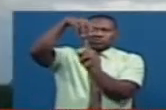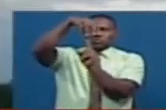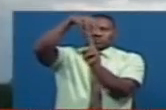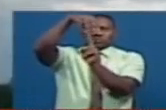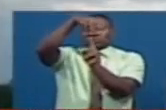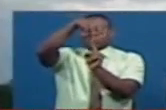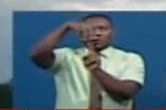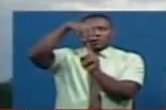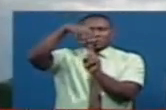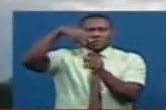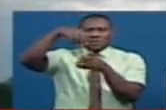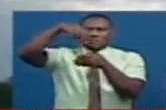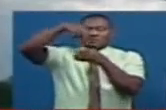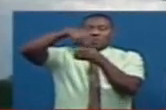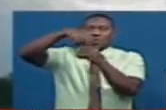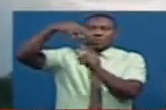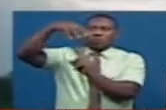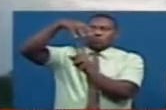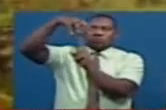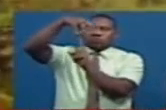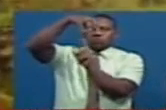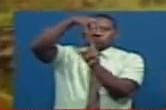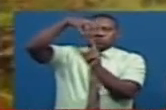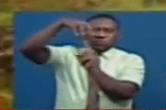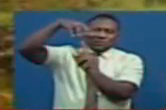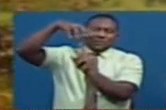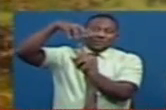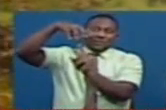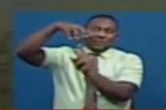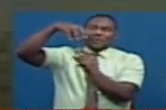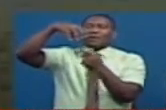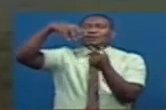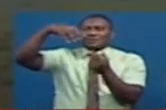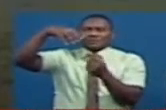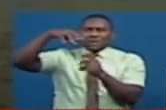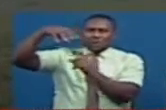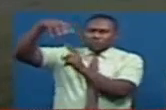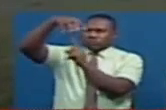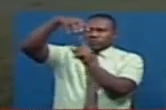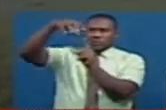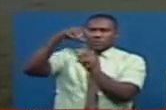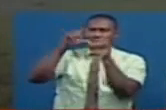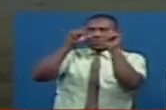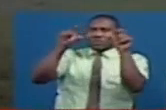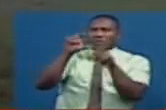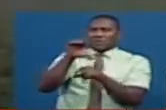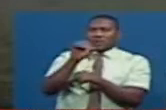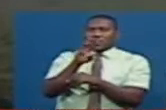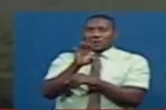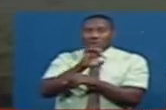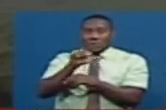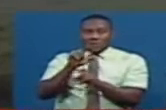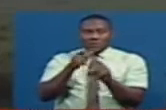Ghana aboard the Cowbell hot air balloon. The Cowbell balloon flew over the country from 12 to 19th